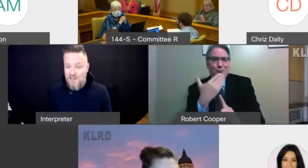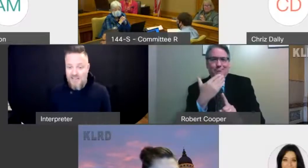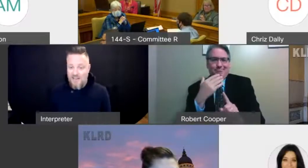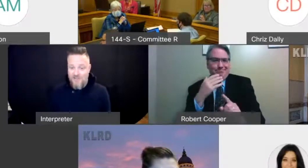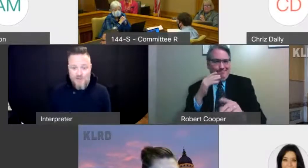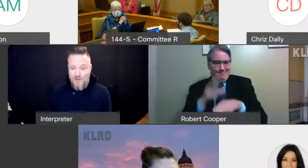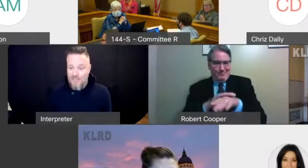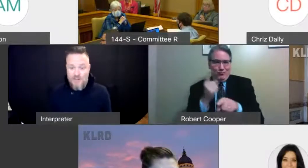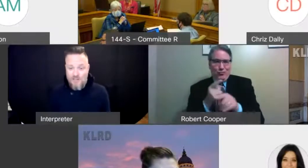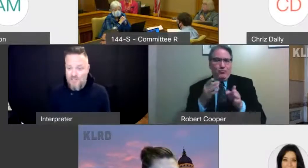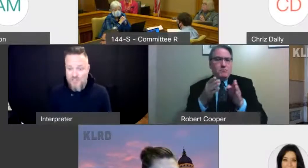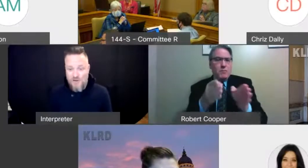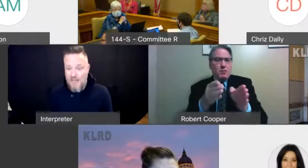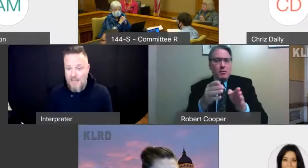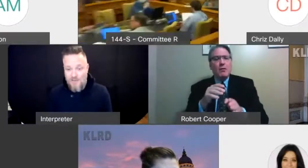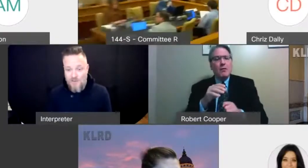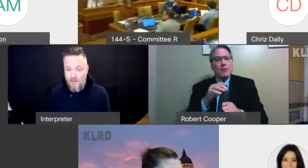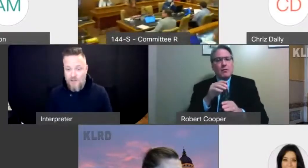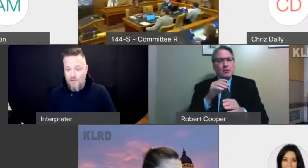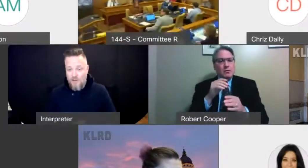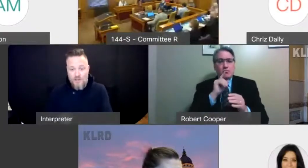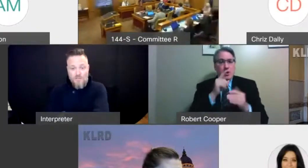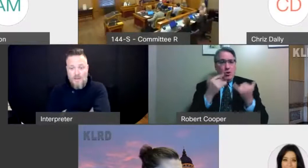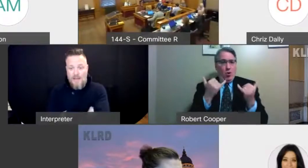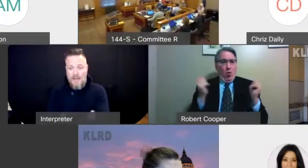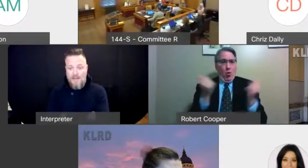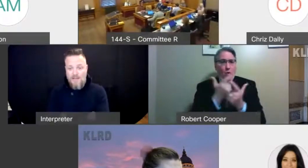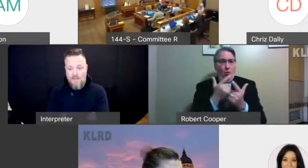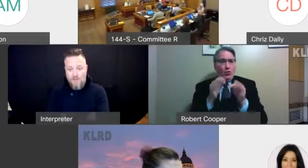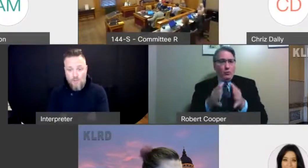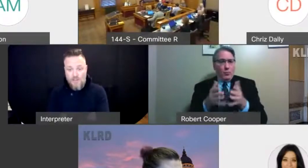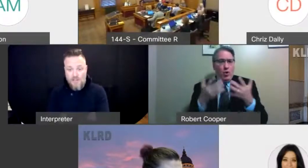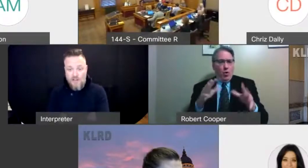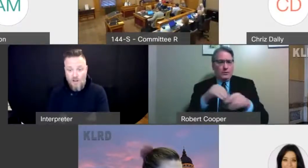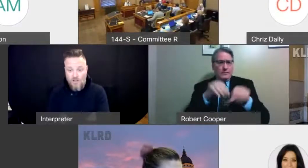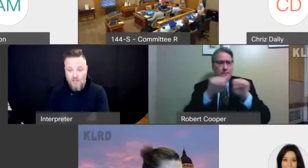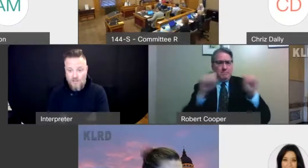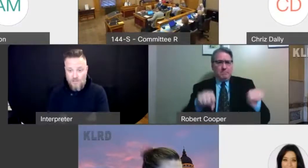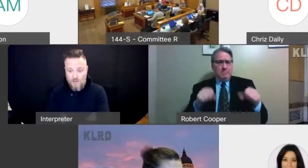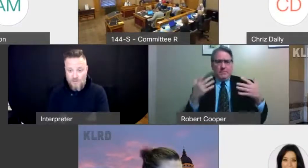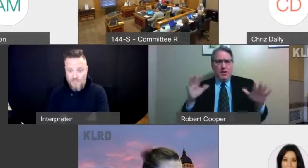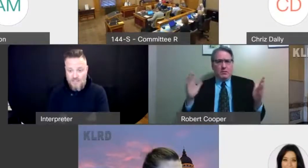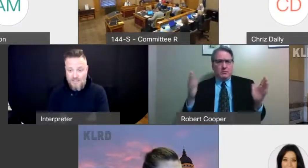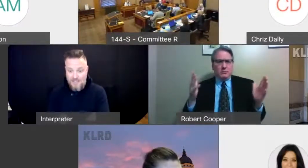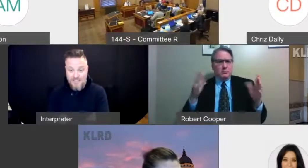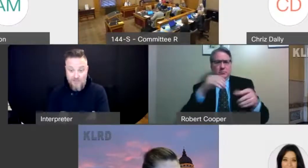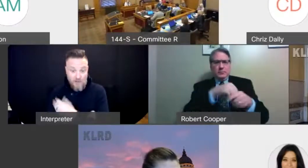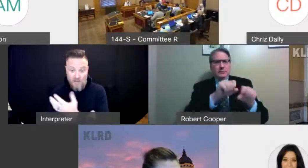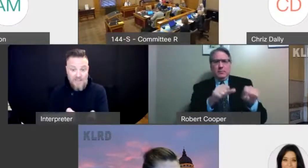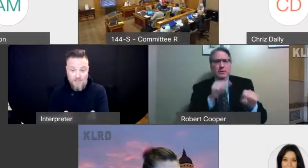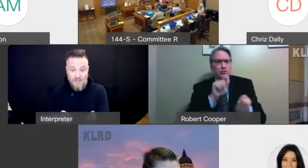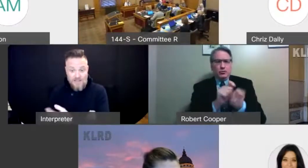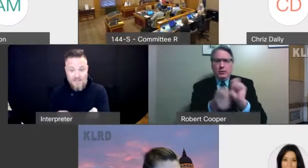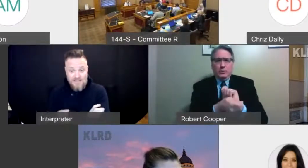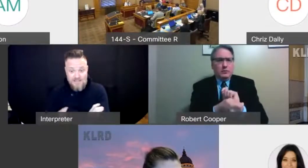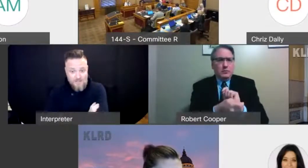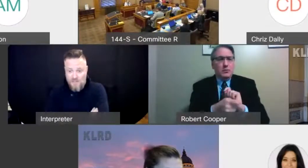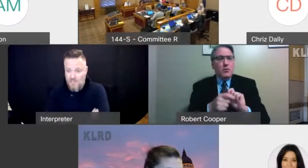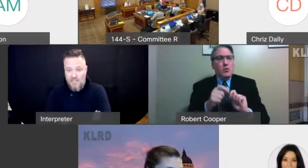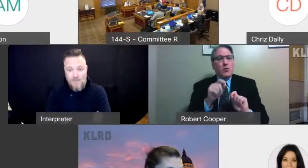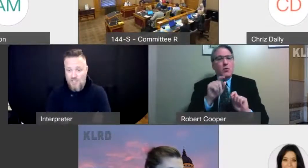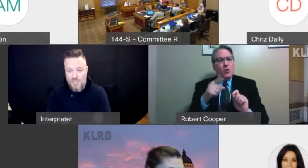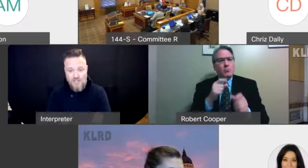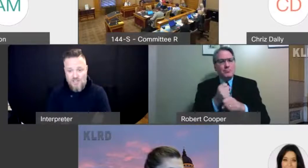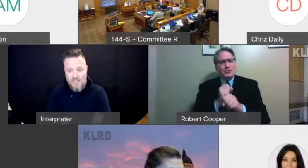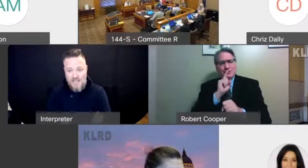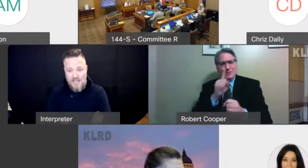I'm just here to answer any questions that you have. So I think we're on a good path. Really, all the interpreters, we already have them in the system. There's